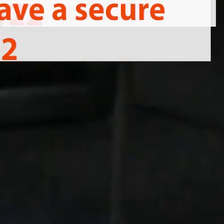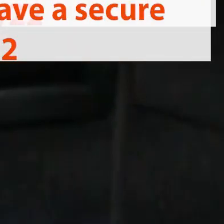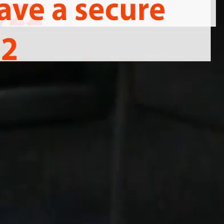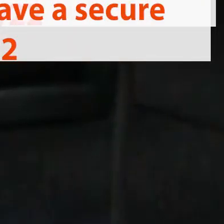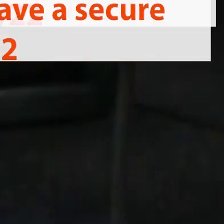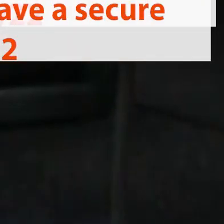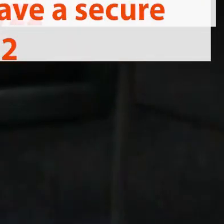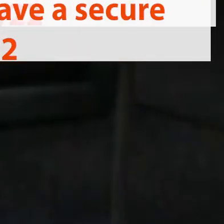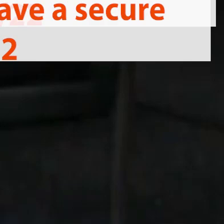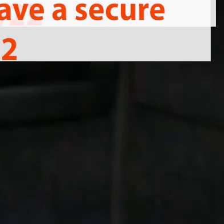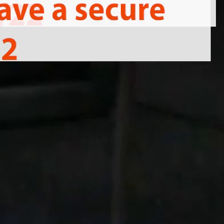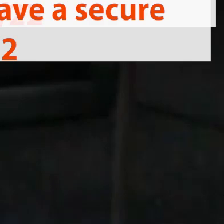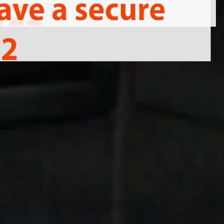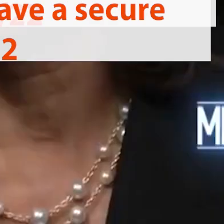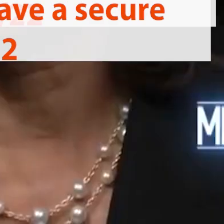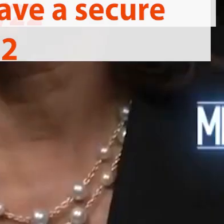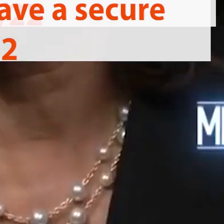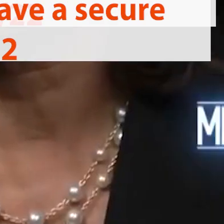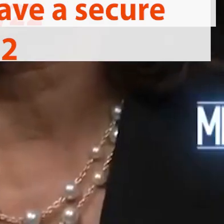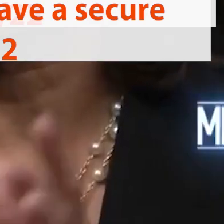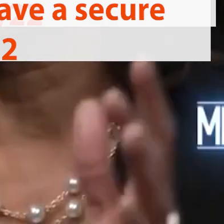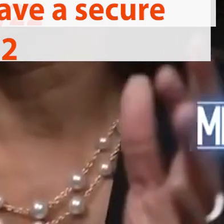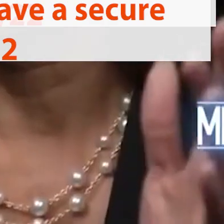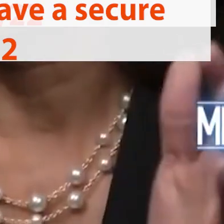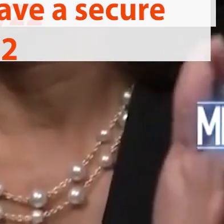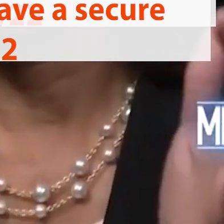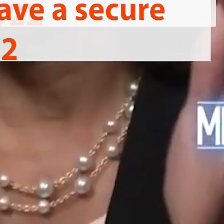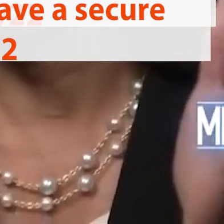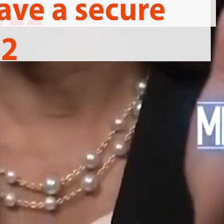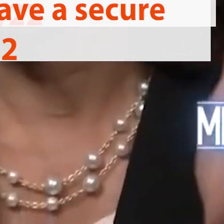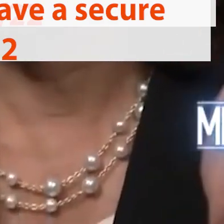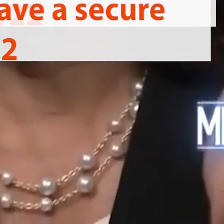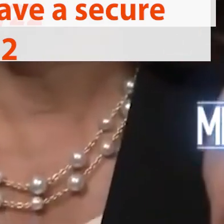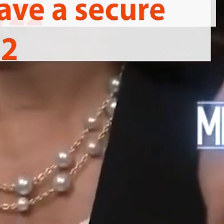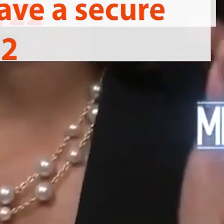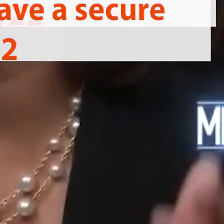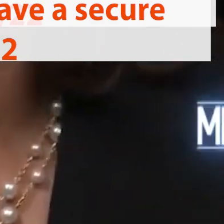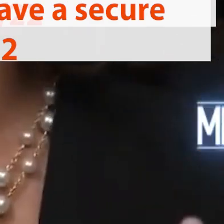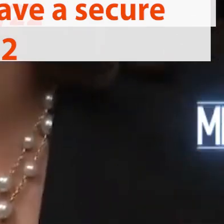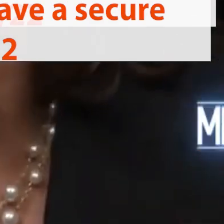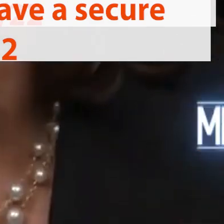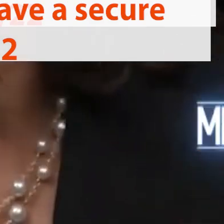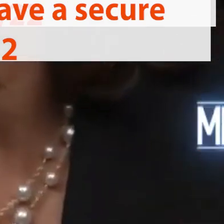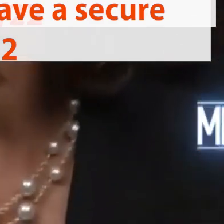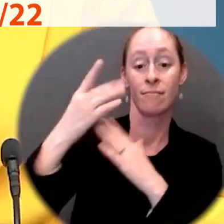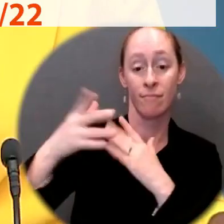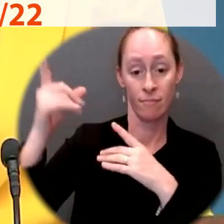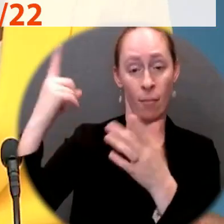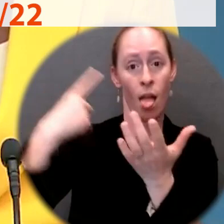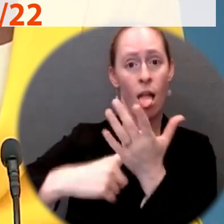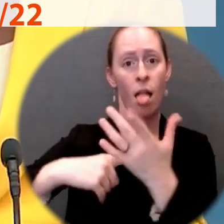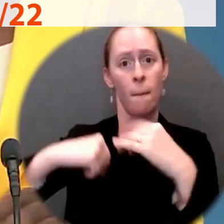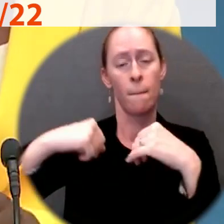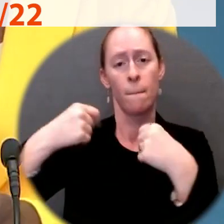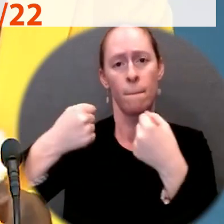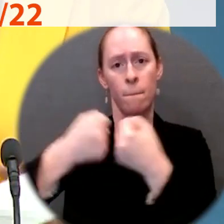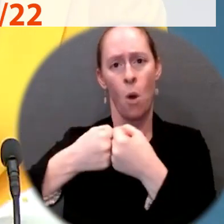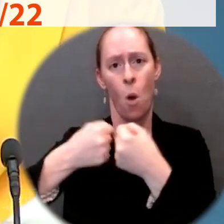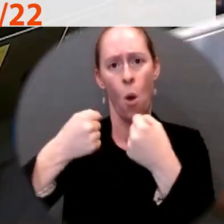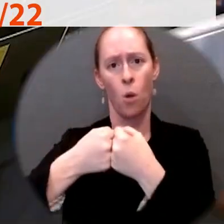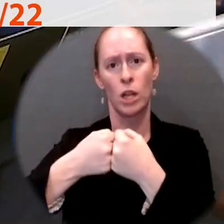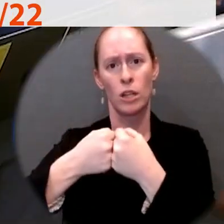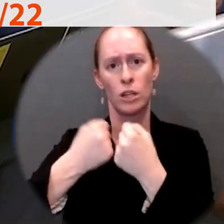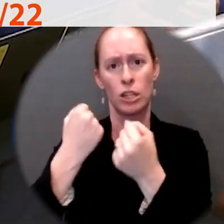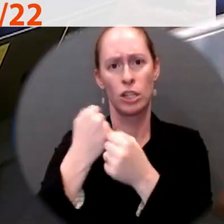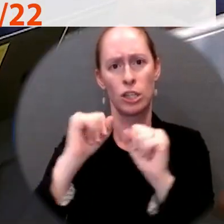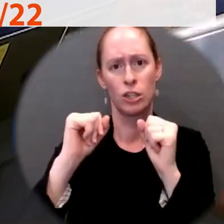ever. You're confident this border is secure? We have a secure border. But we're on track to close the